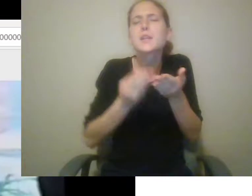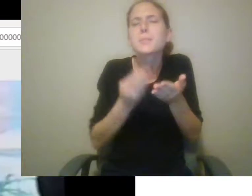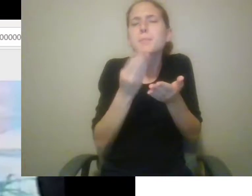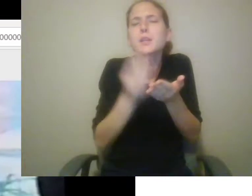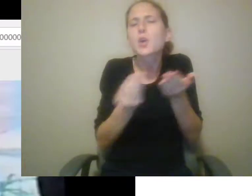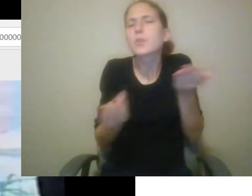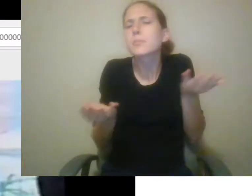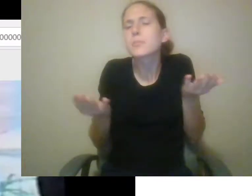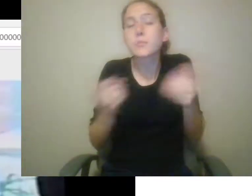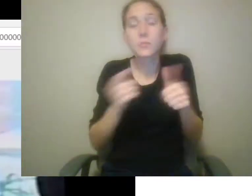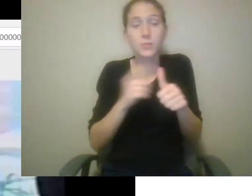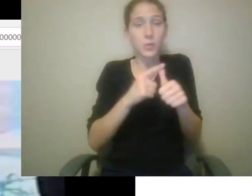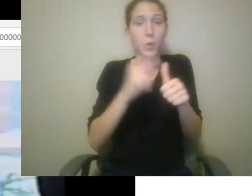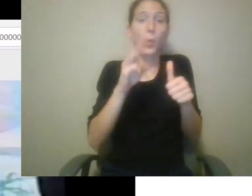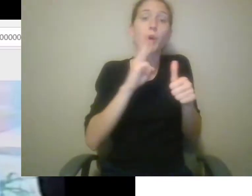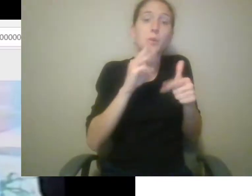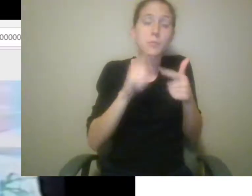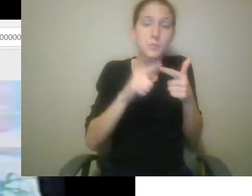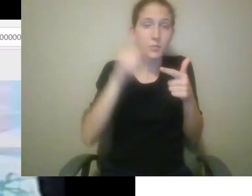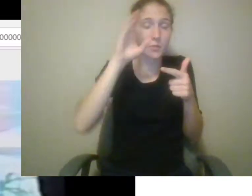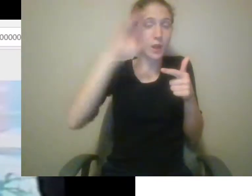carbon dioxide.